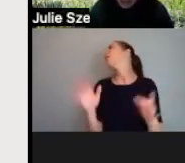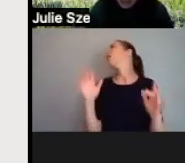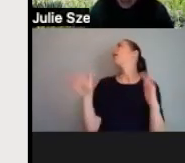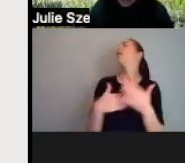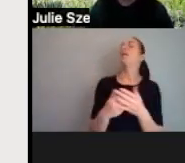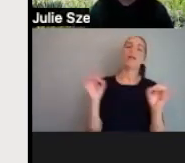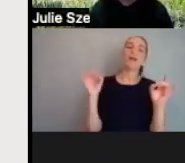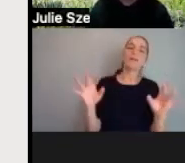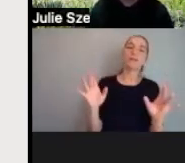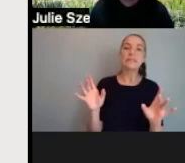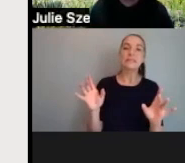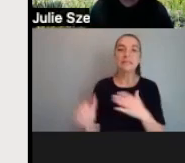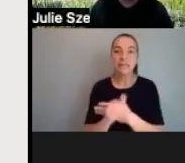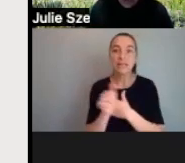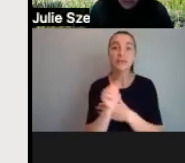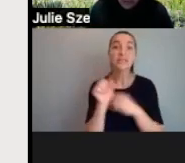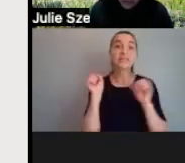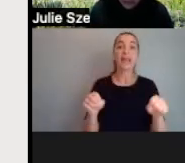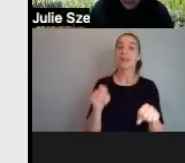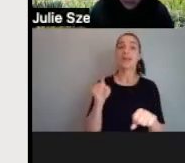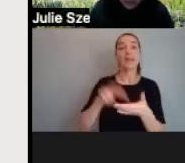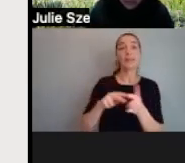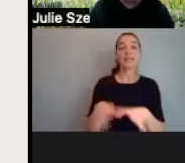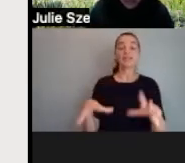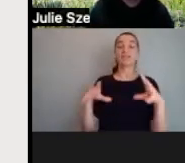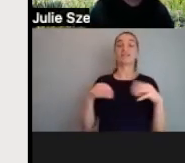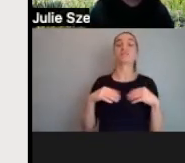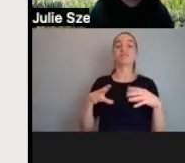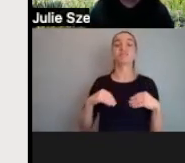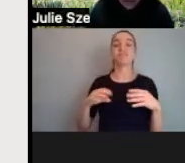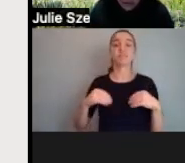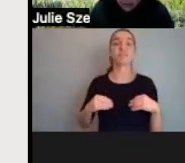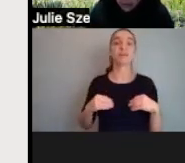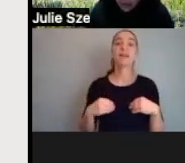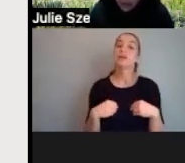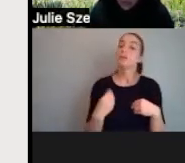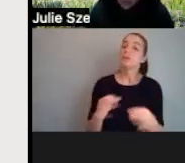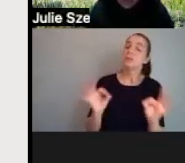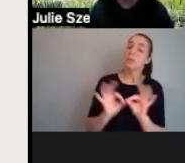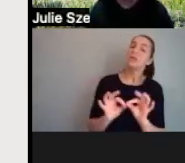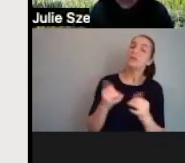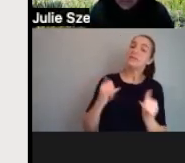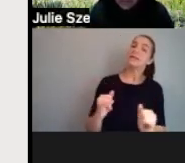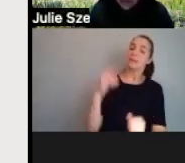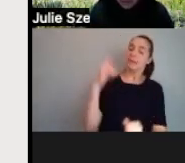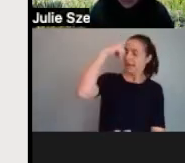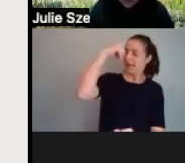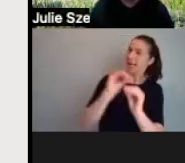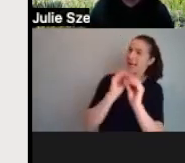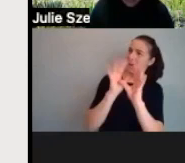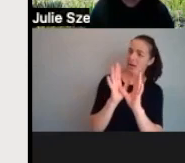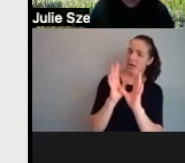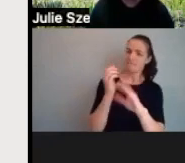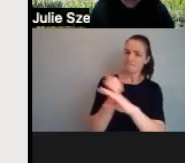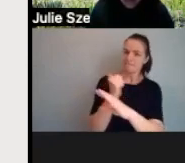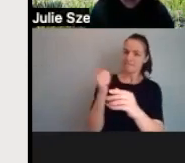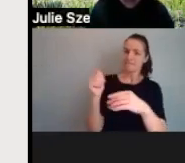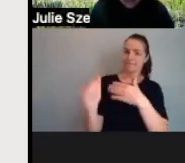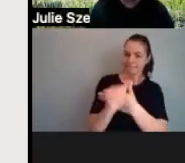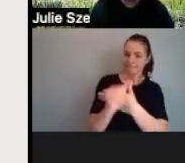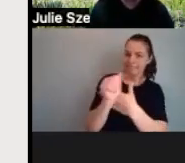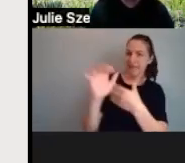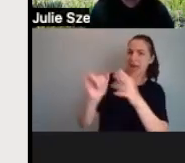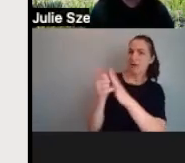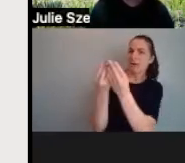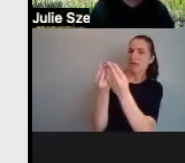domination, fidelity to authoritarian populism as politically inevitable work together to defend political opposition to dominant